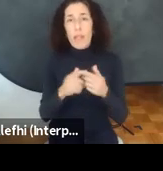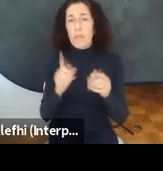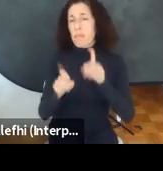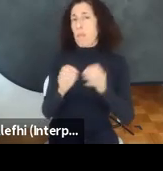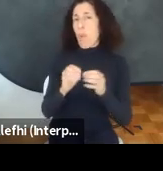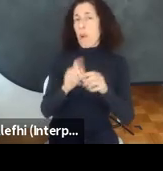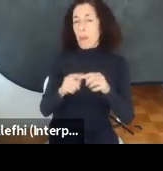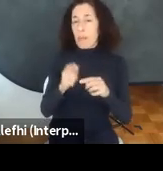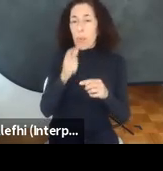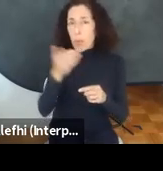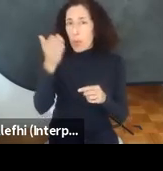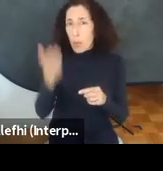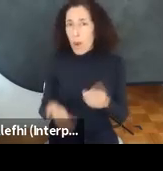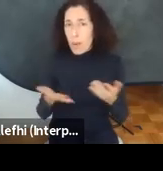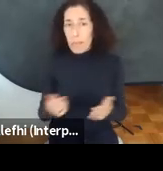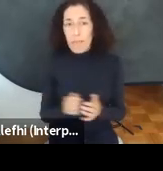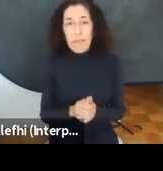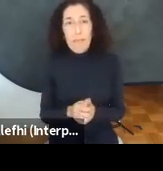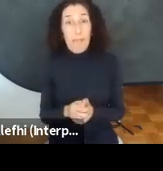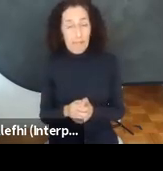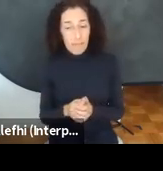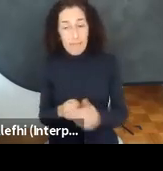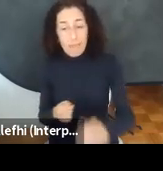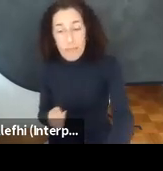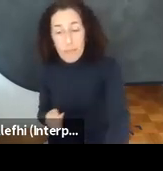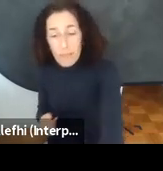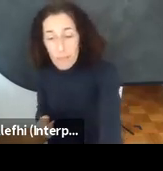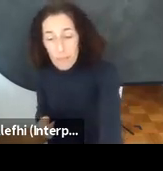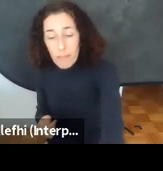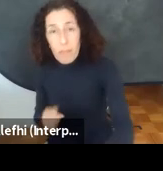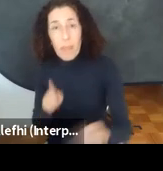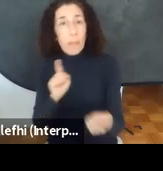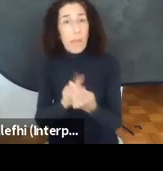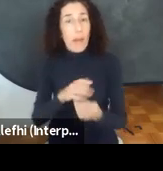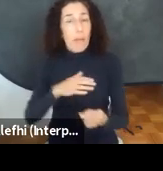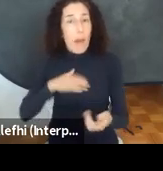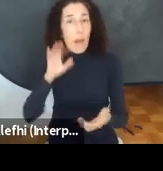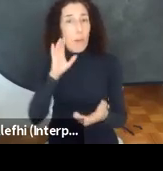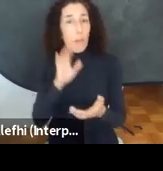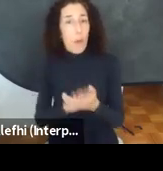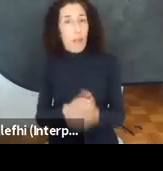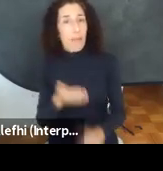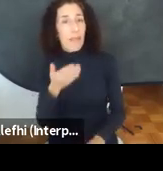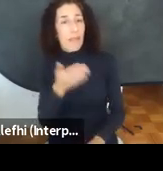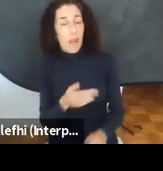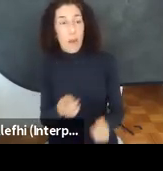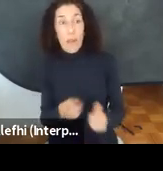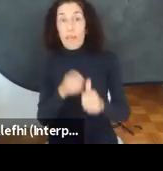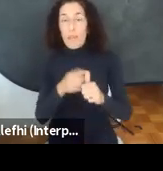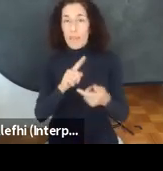know who you are. Yeah, I met my wife there. She was my friend at first. Her name was